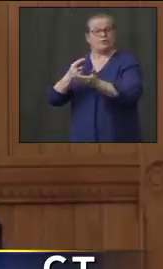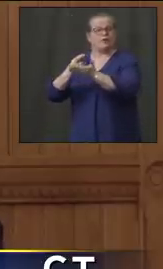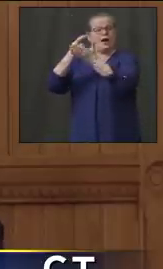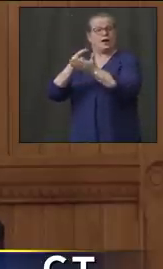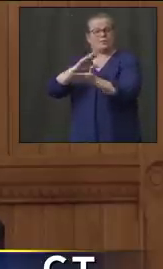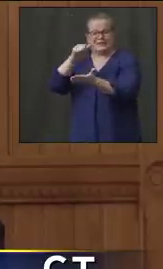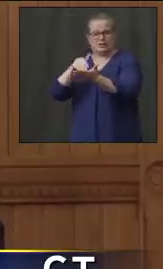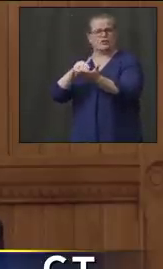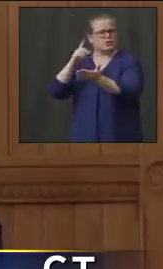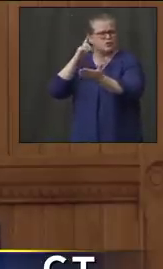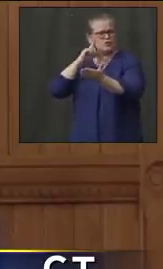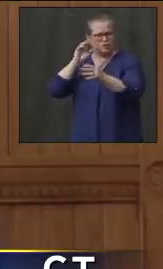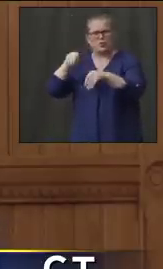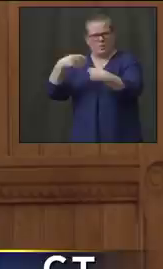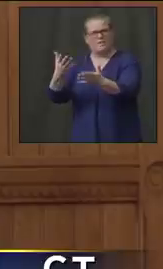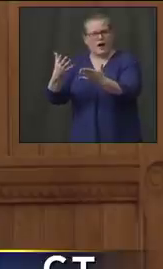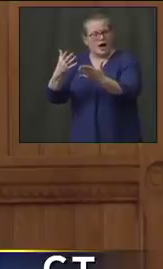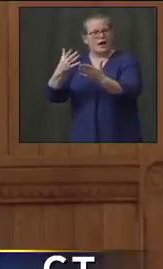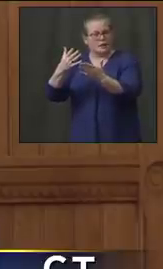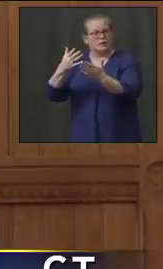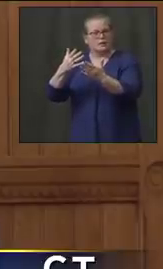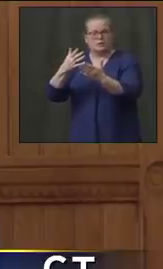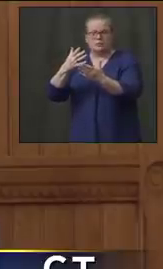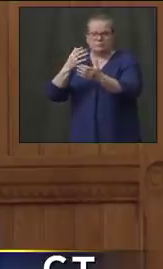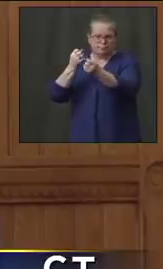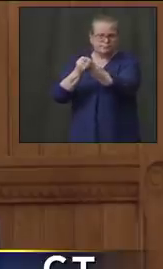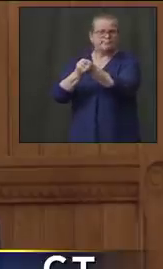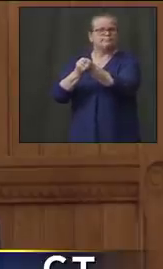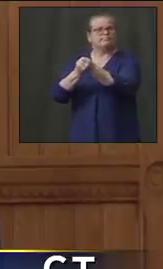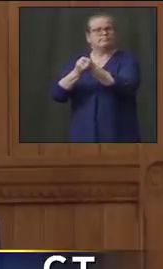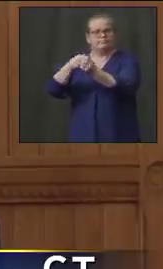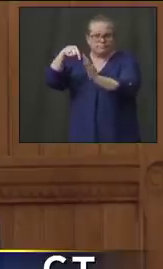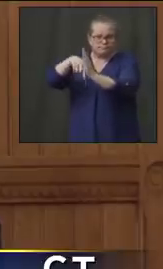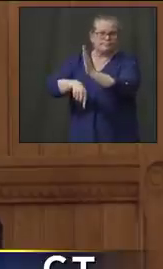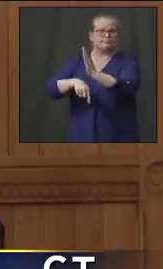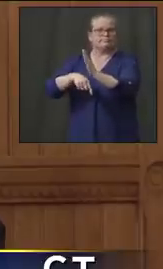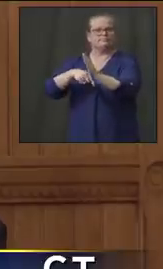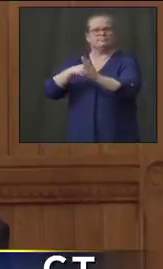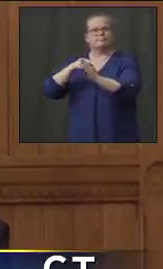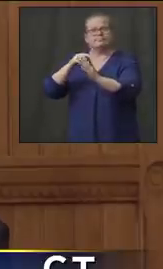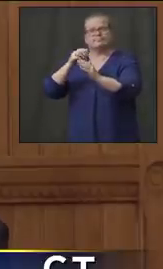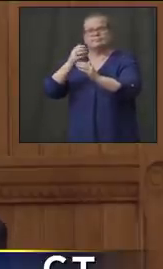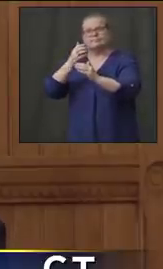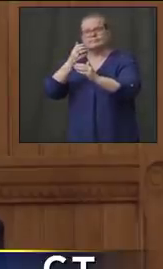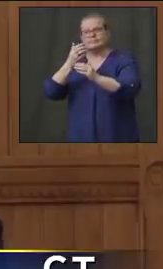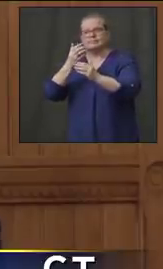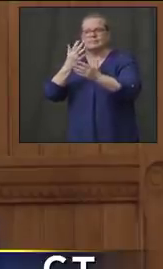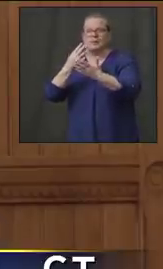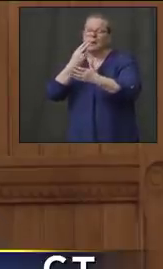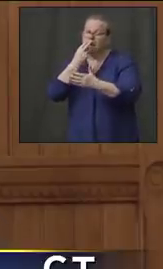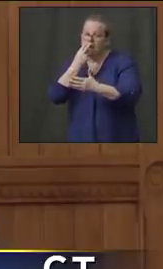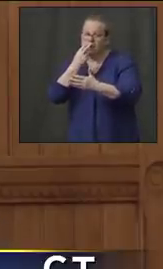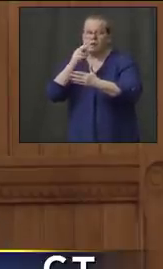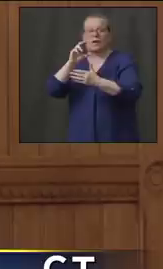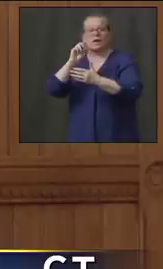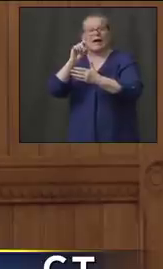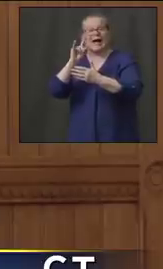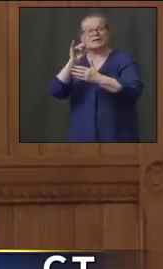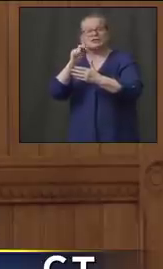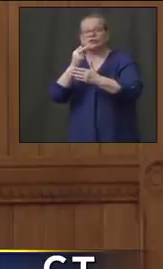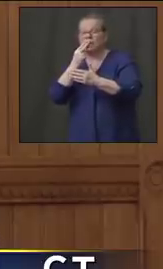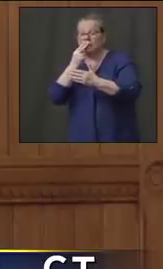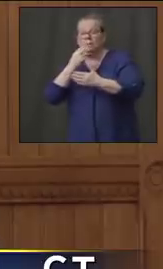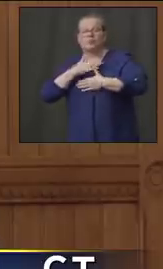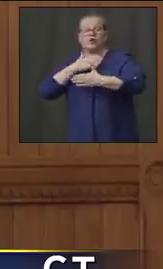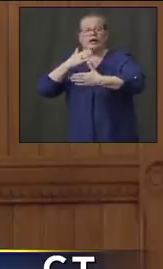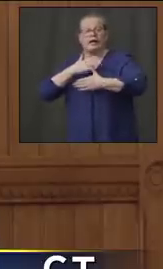care to patients who need oxygen, who need other interventions, but are a step below needing to be in an acute care hospital. So